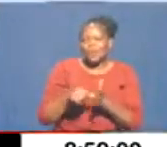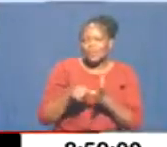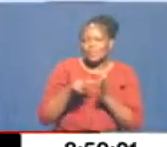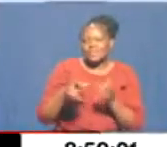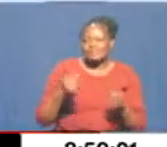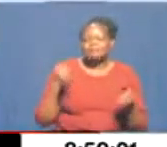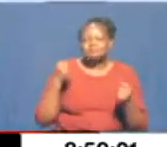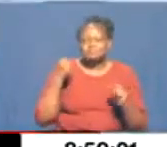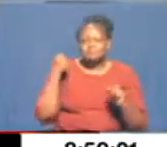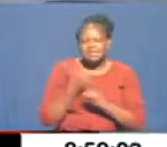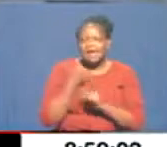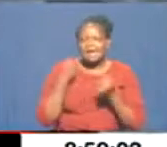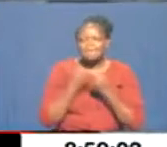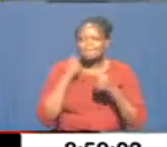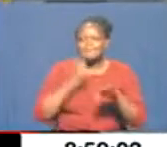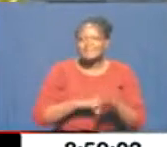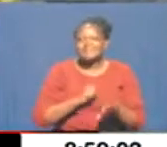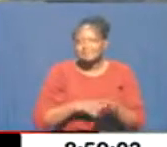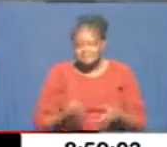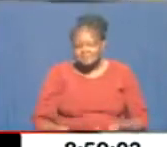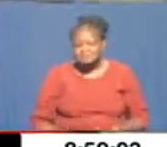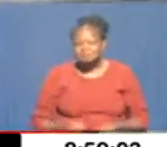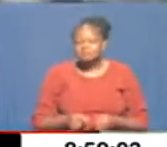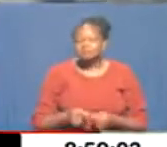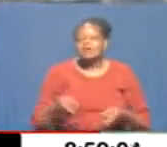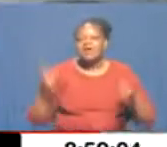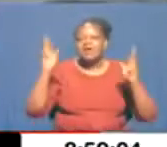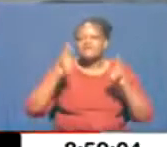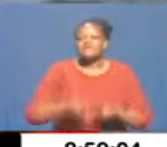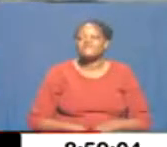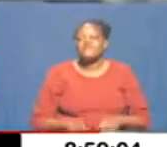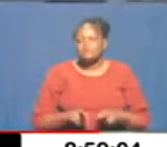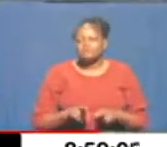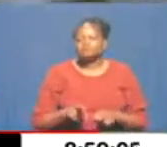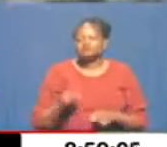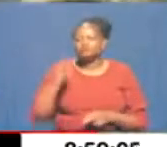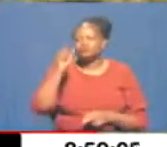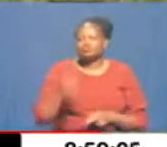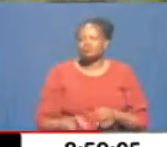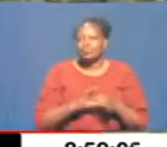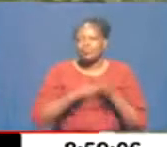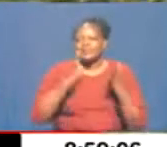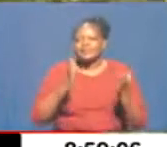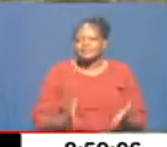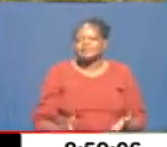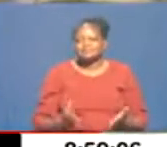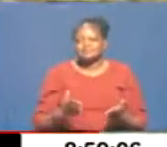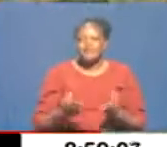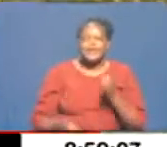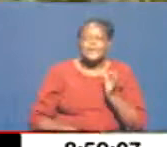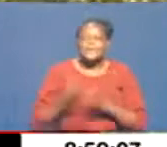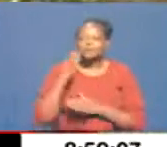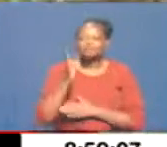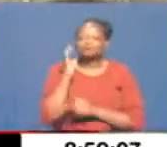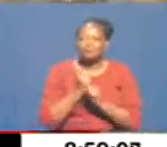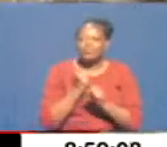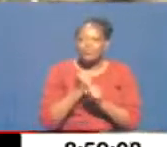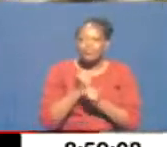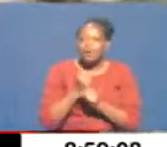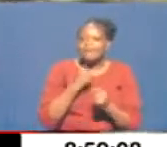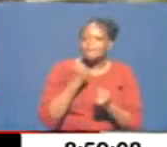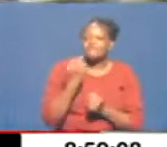Rift Valley Regional Coordinator George Natembea launched a security operation about 4 kilometers away